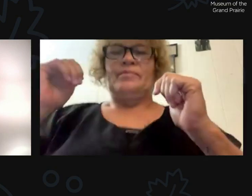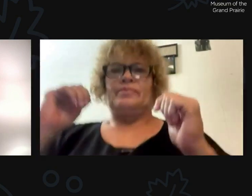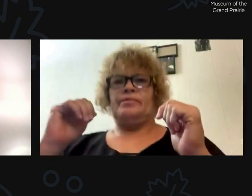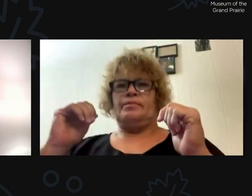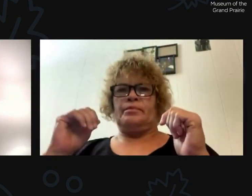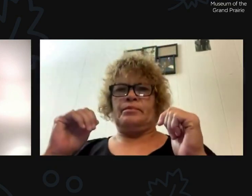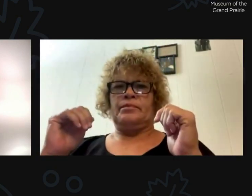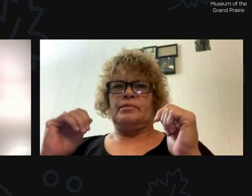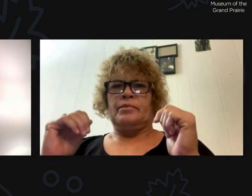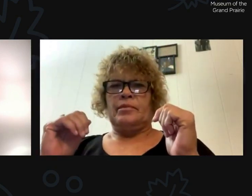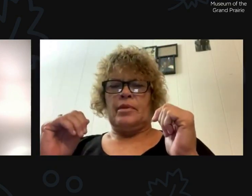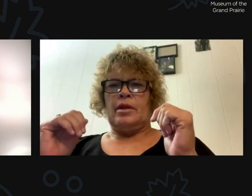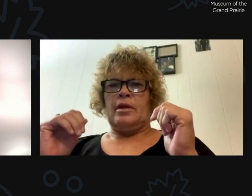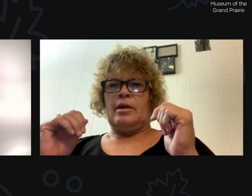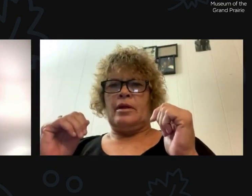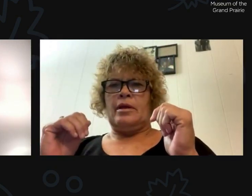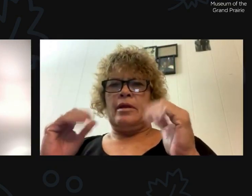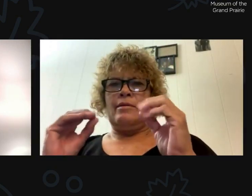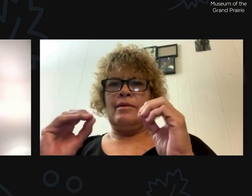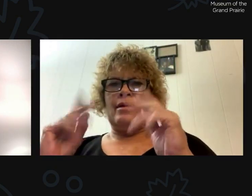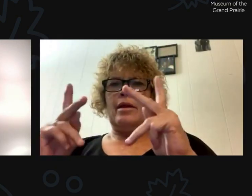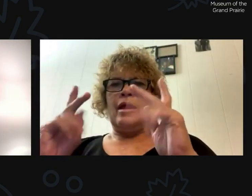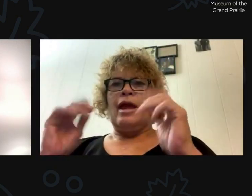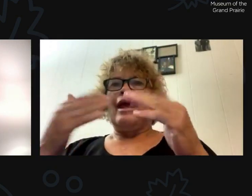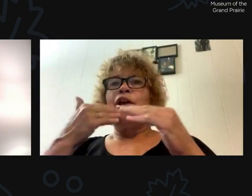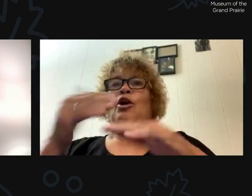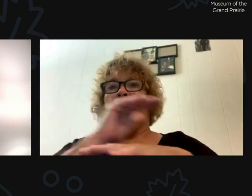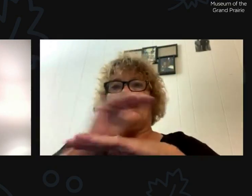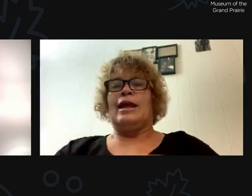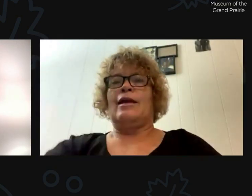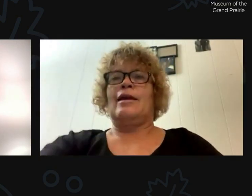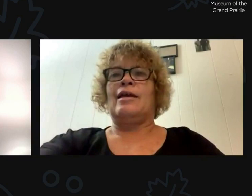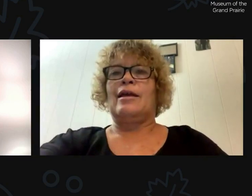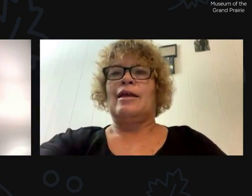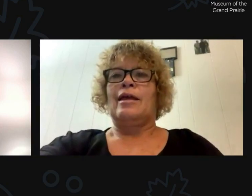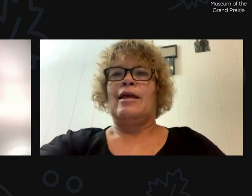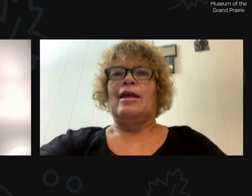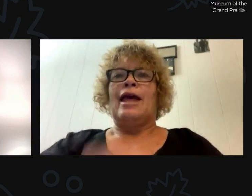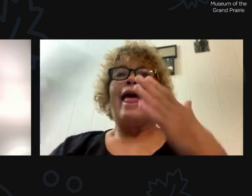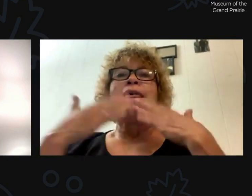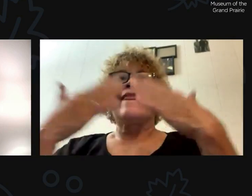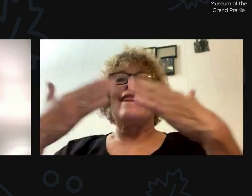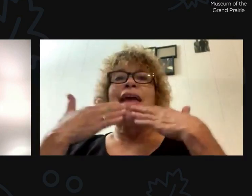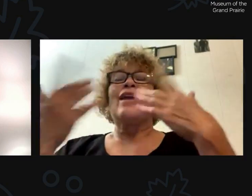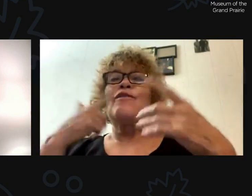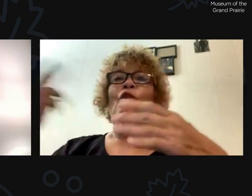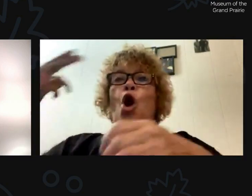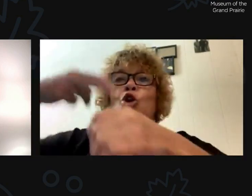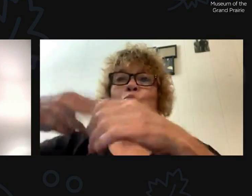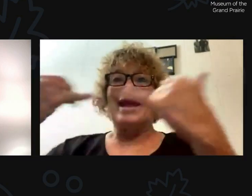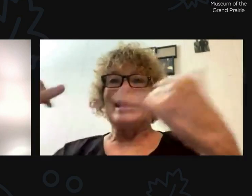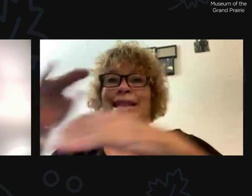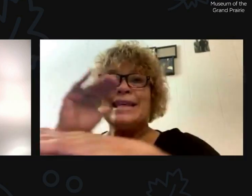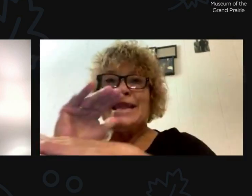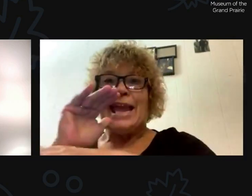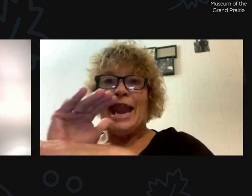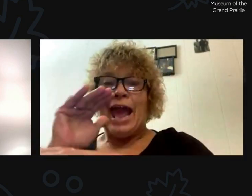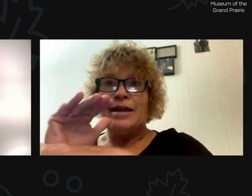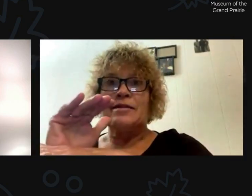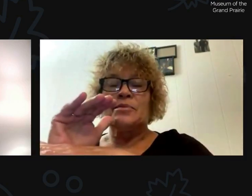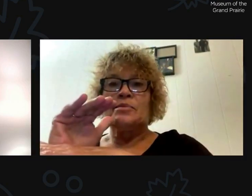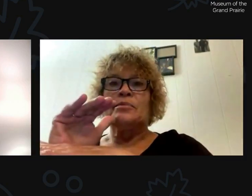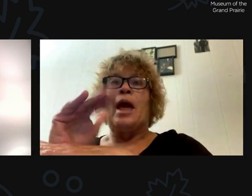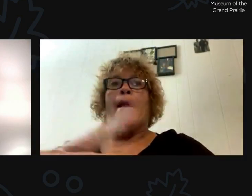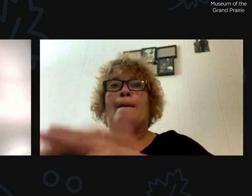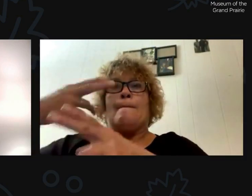Okay. All right. Good evening, everybody. Thank you so much for joining us tonight.